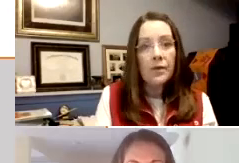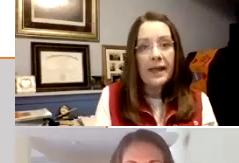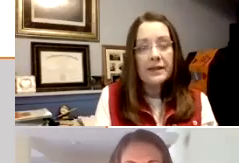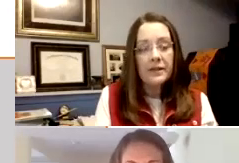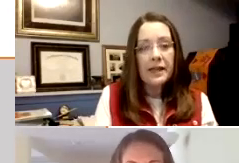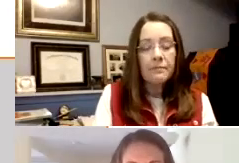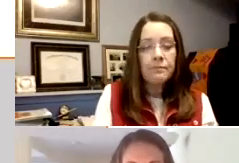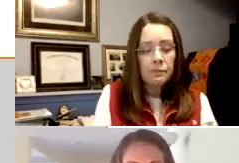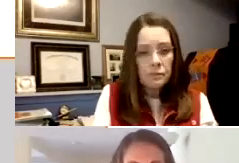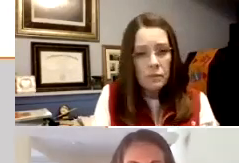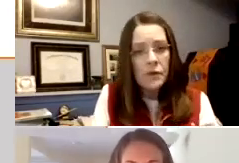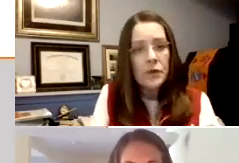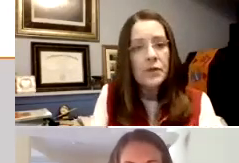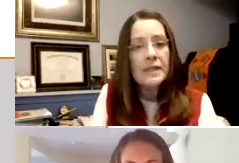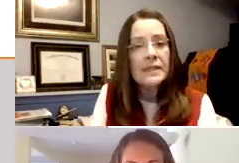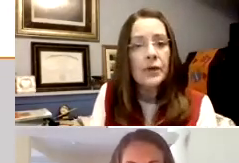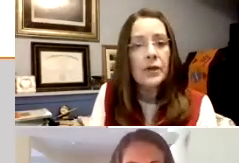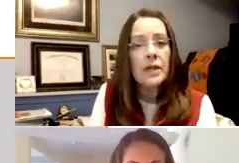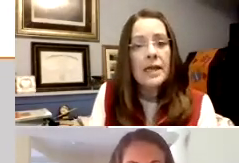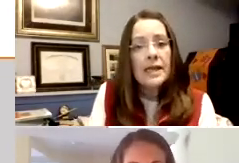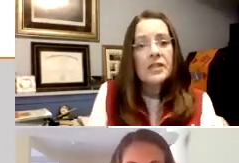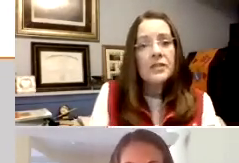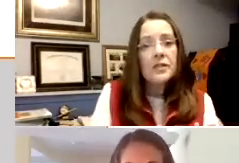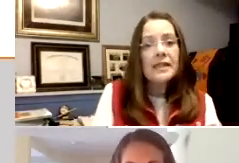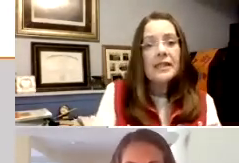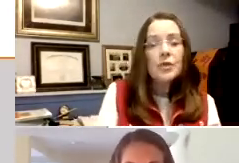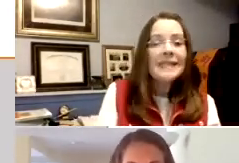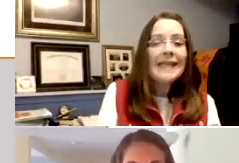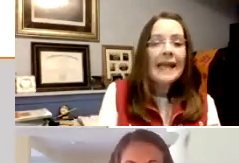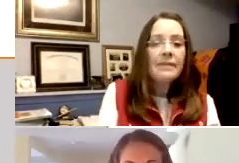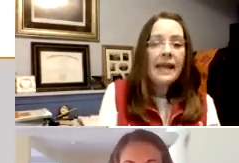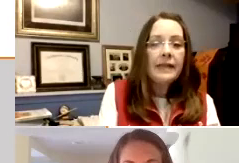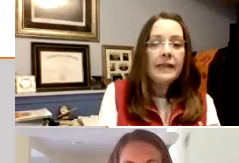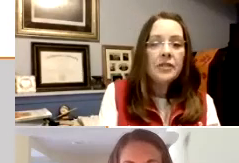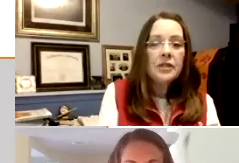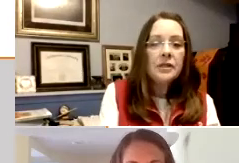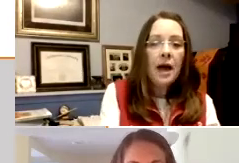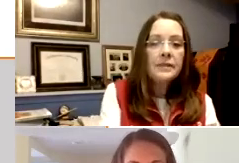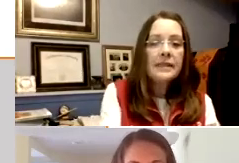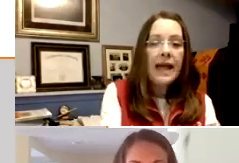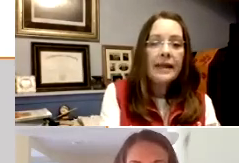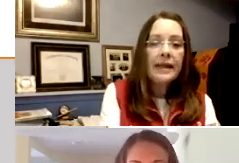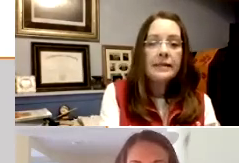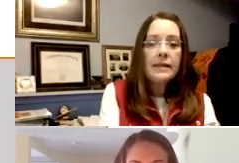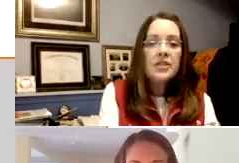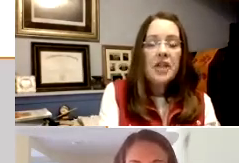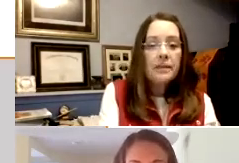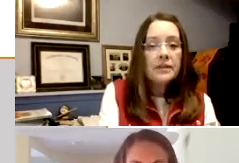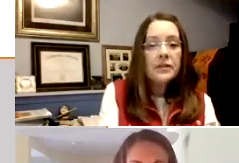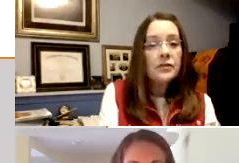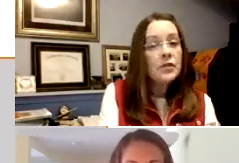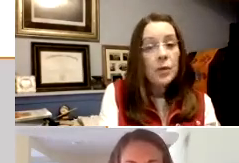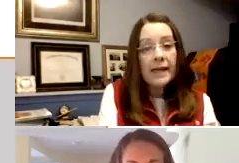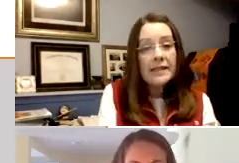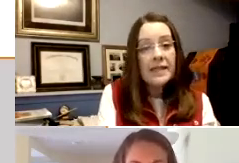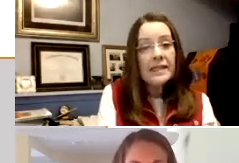promote the activity. So for this little girl, she's using the APH cups and shapes